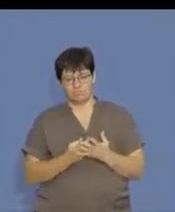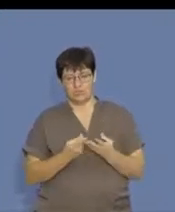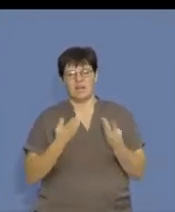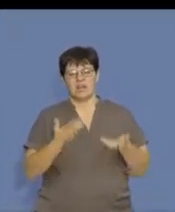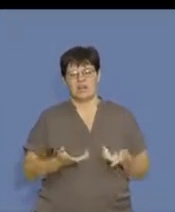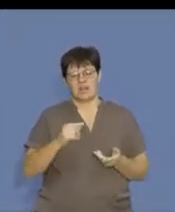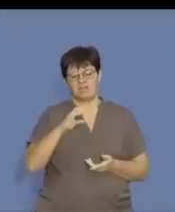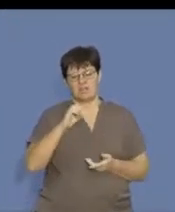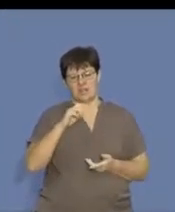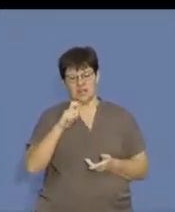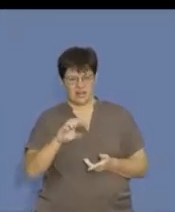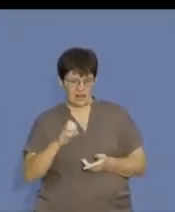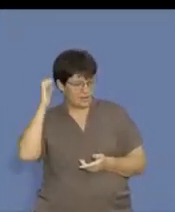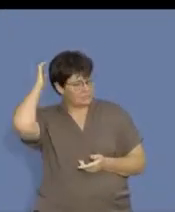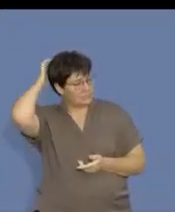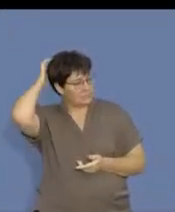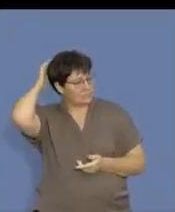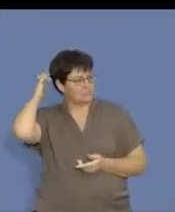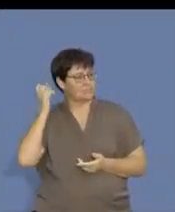word gentile, either steep or gentile.